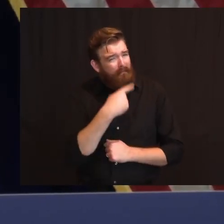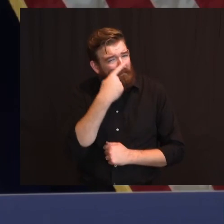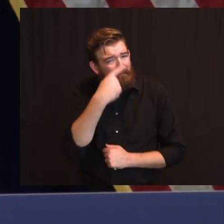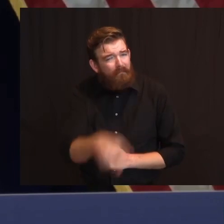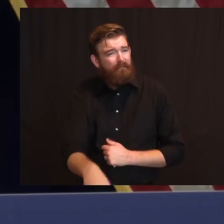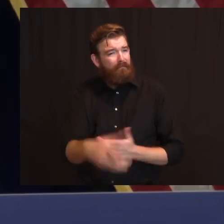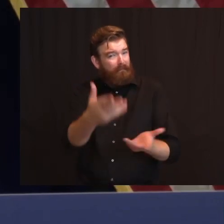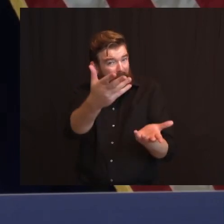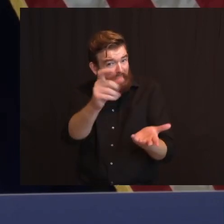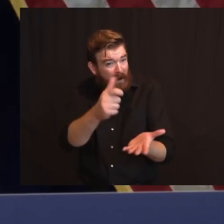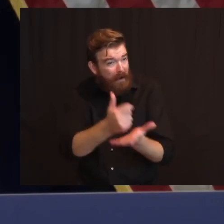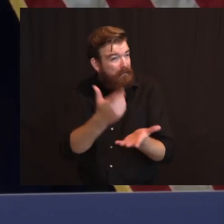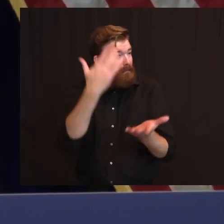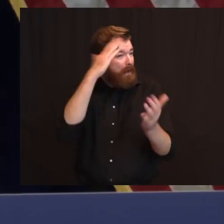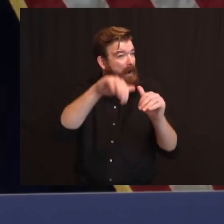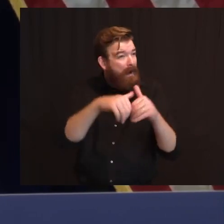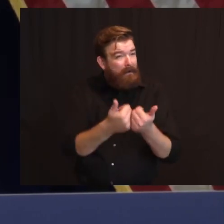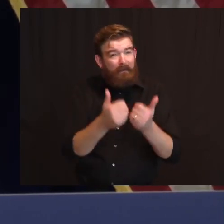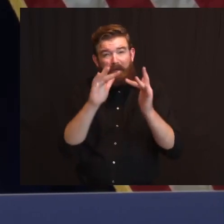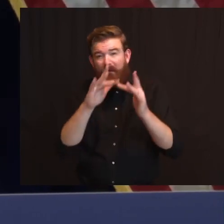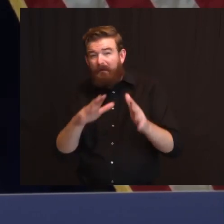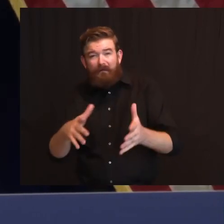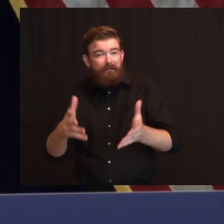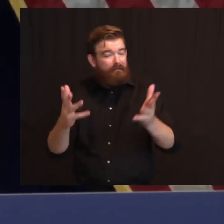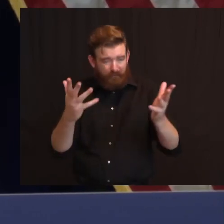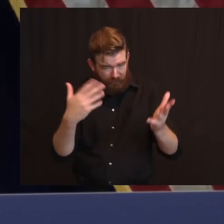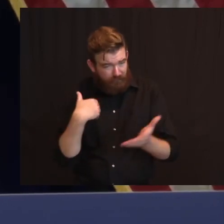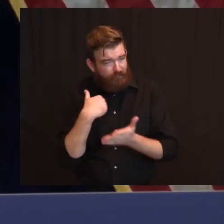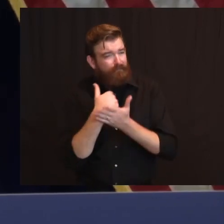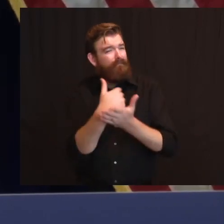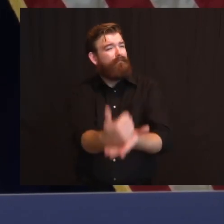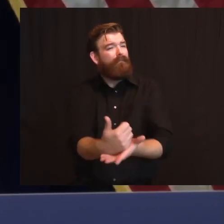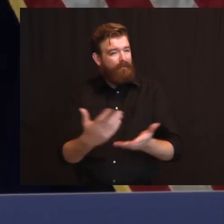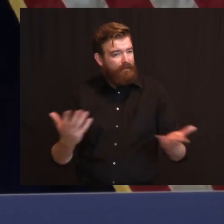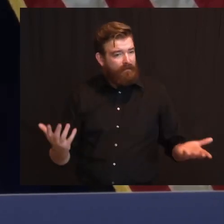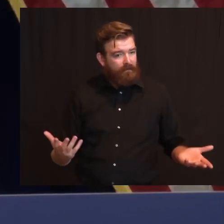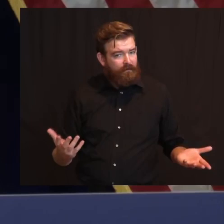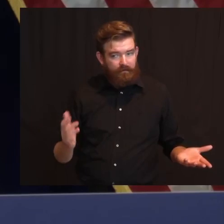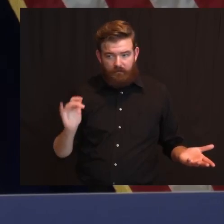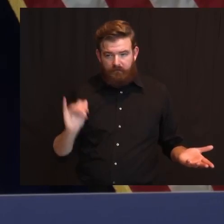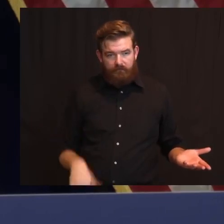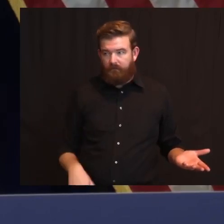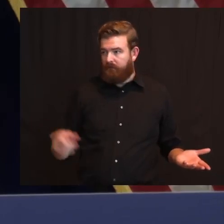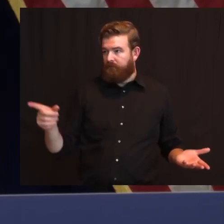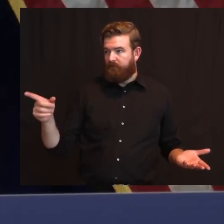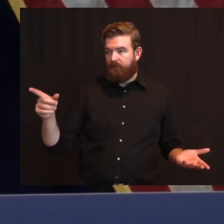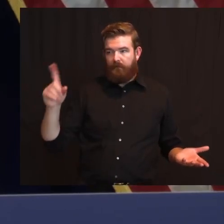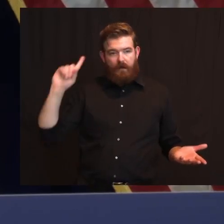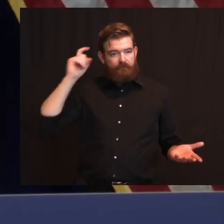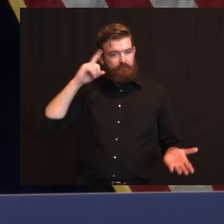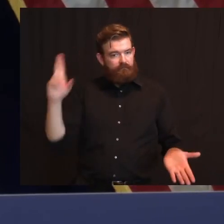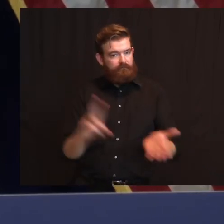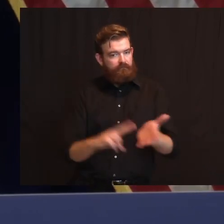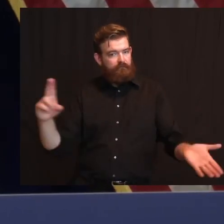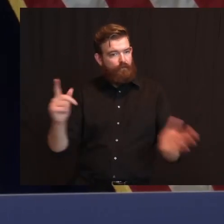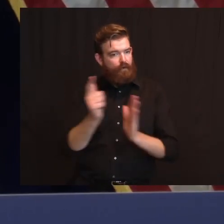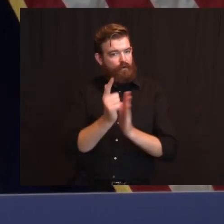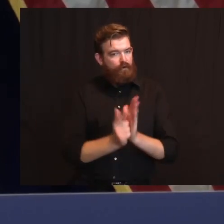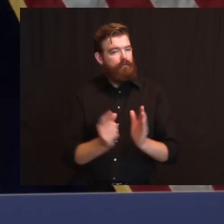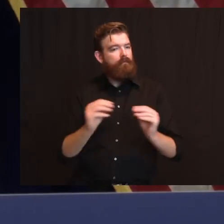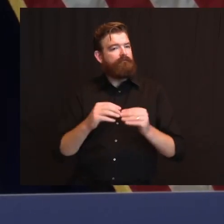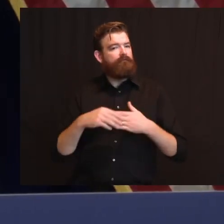we can do that. But that's exactly, what the governor signed. It's going to be tremendously helpful because seniors don't need to wait in